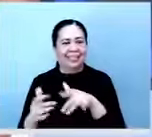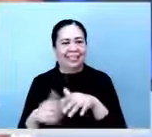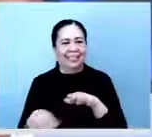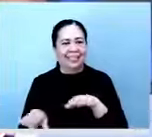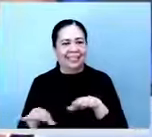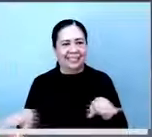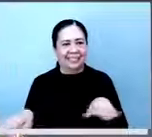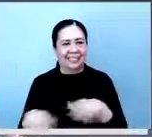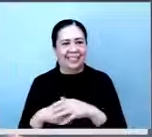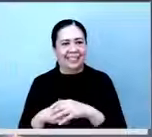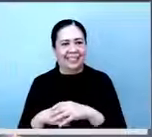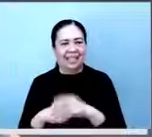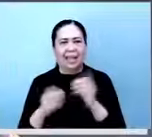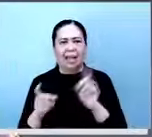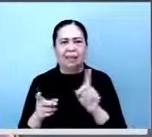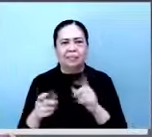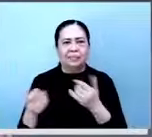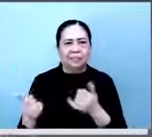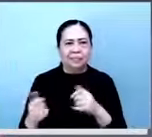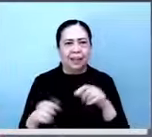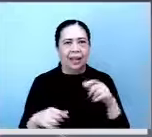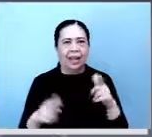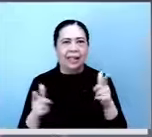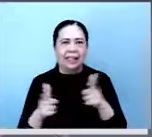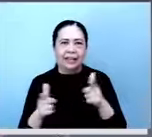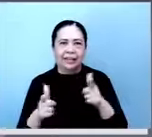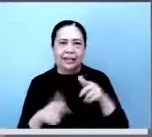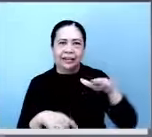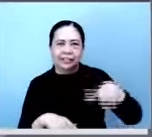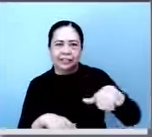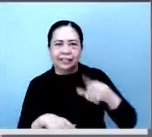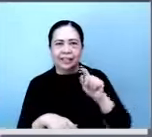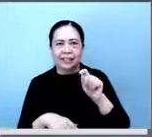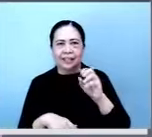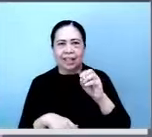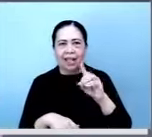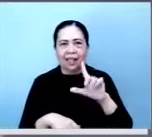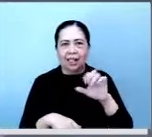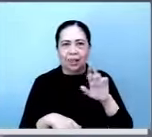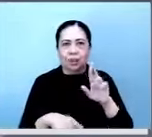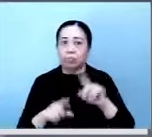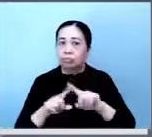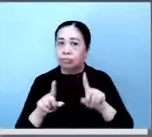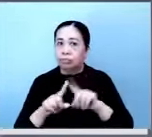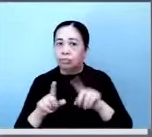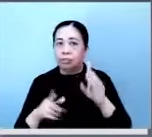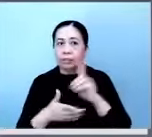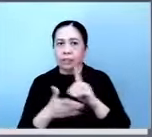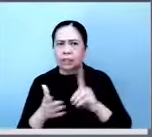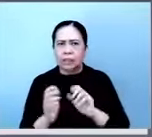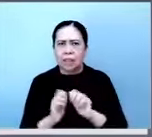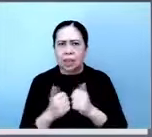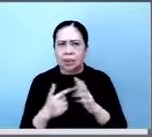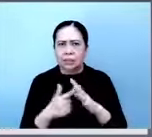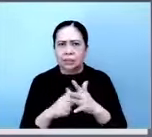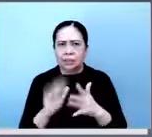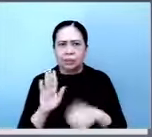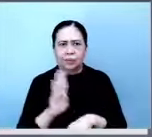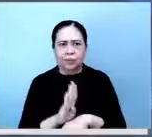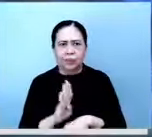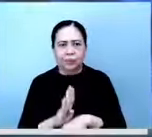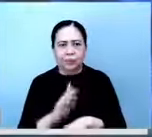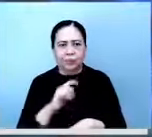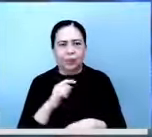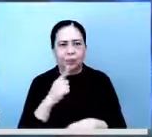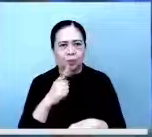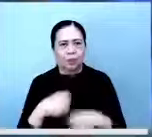Okay, now tell us more about Little Paddler. I see that you have different designs. Paano yes. nag-start tong business mo na ito? Actually, when I